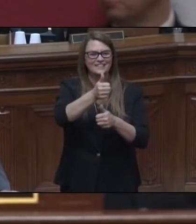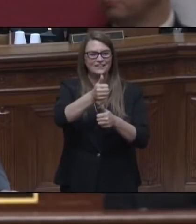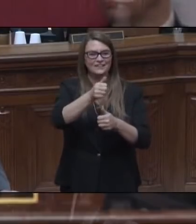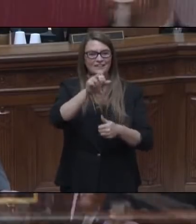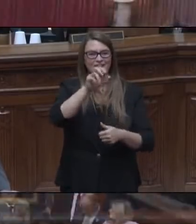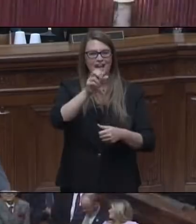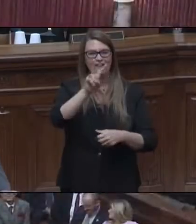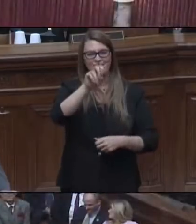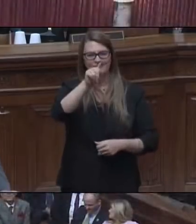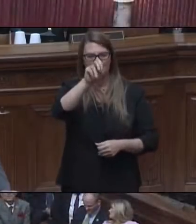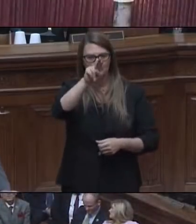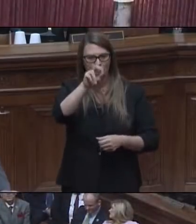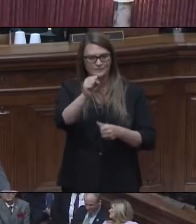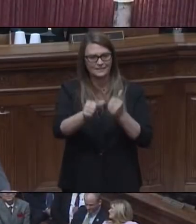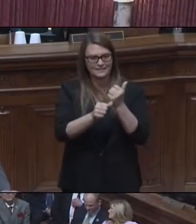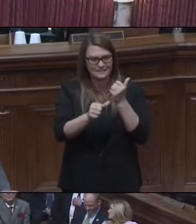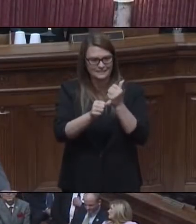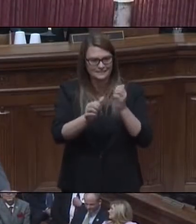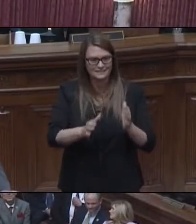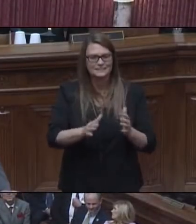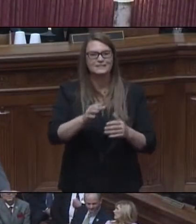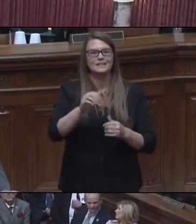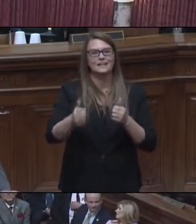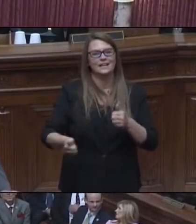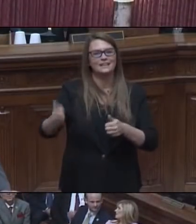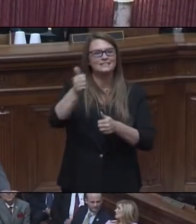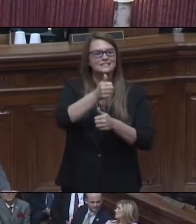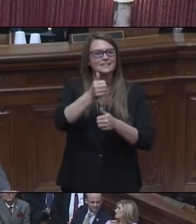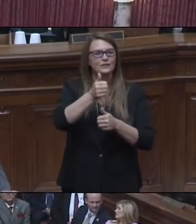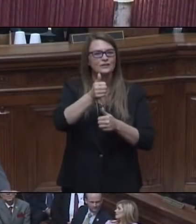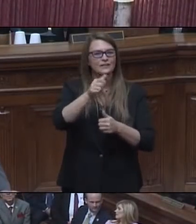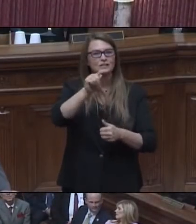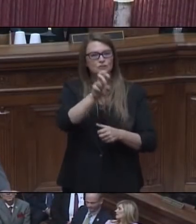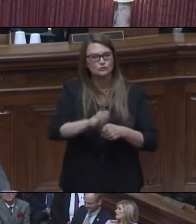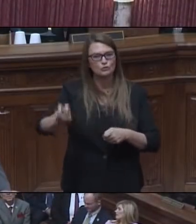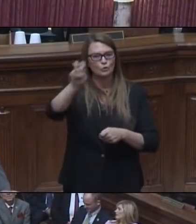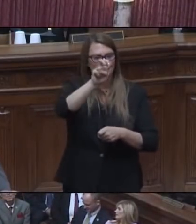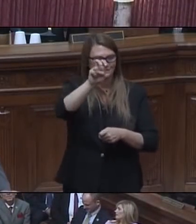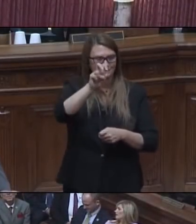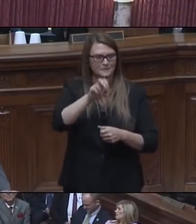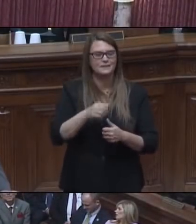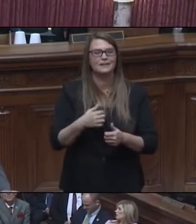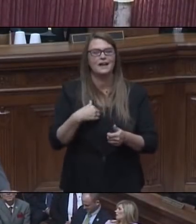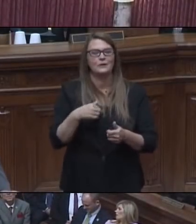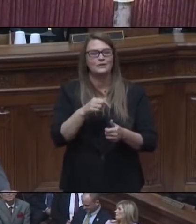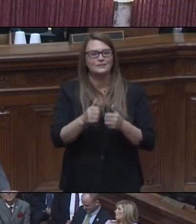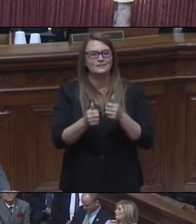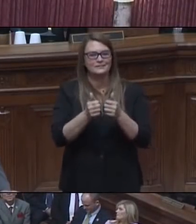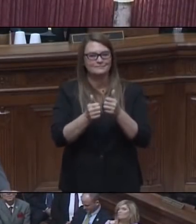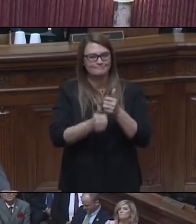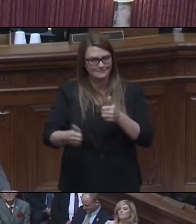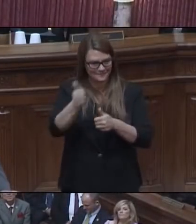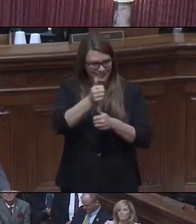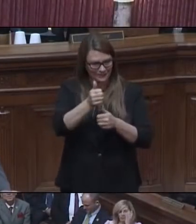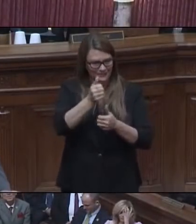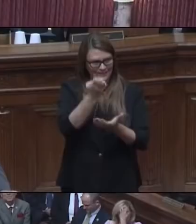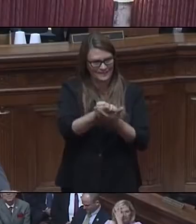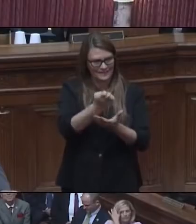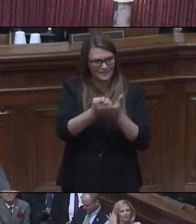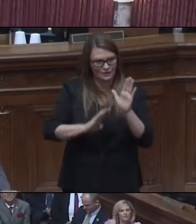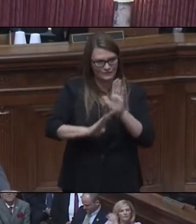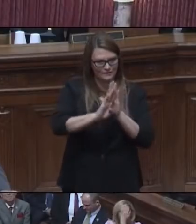Veterans Assistance, Ted Diaz. Our Secretary of Tourism, Chelsea Ruby. Our Secretary of Economic Development,